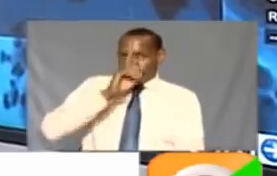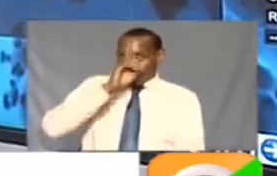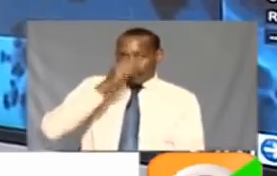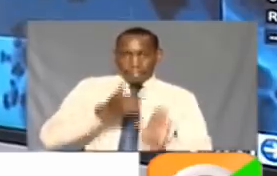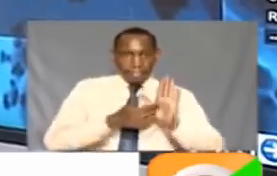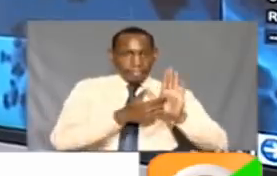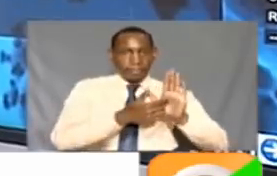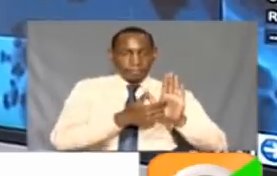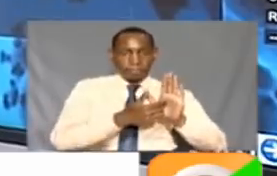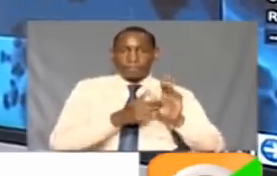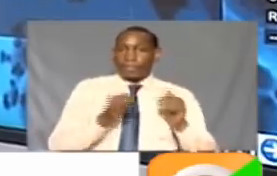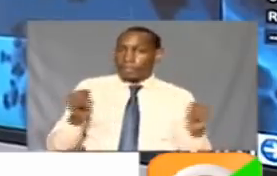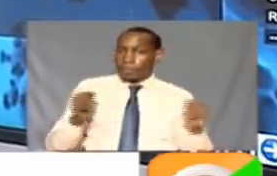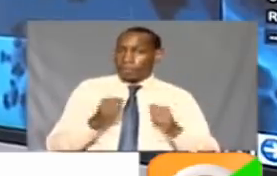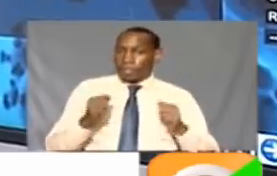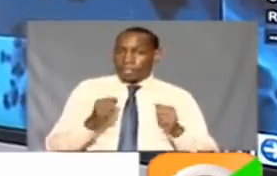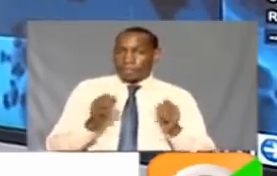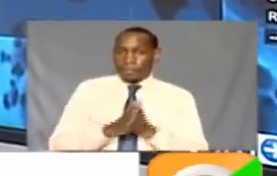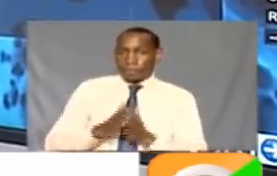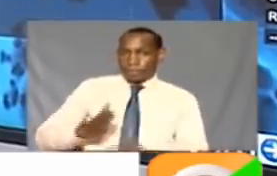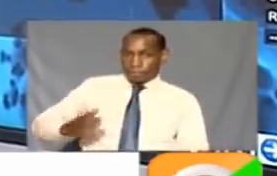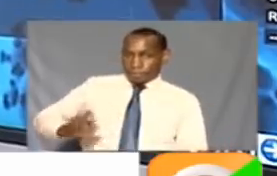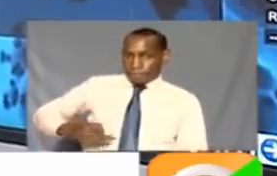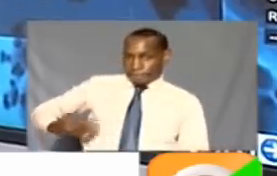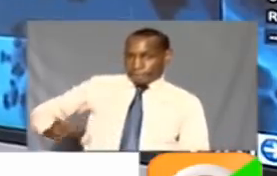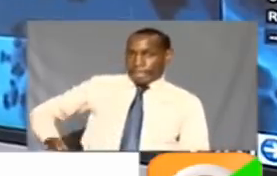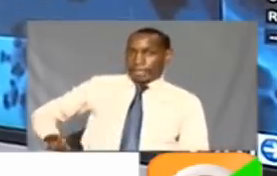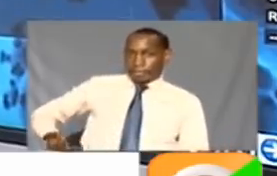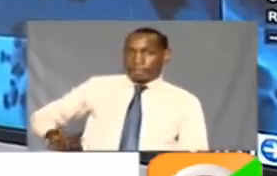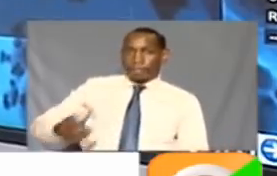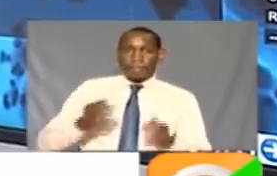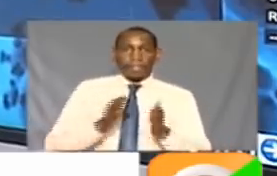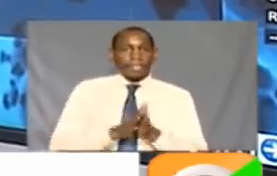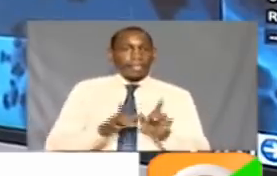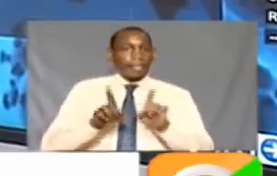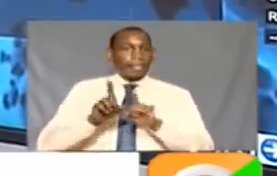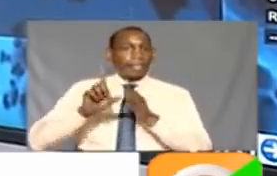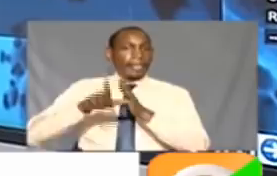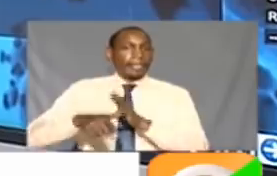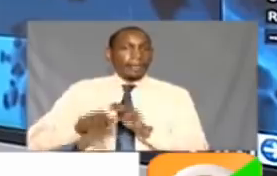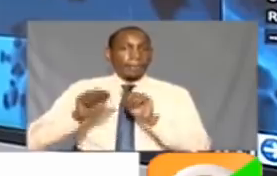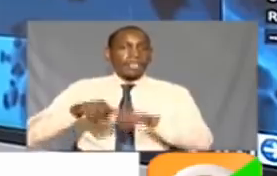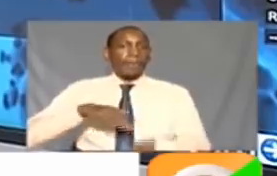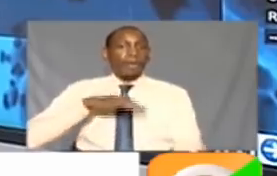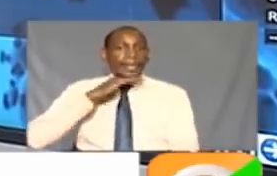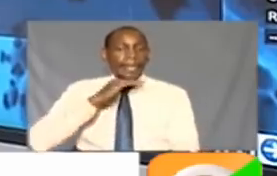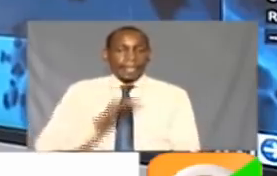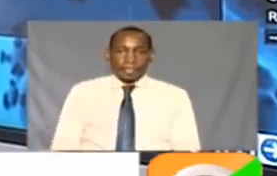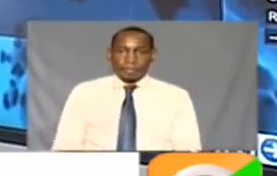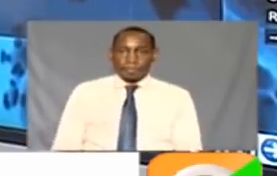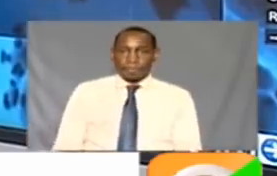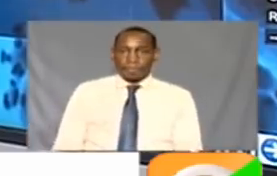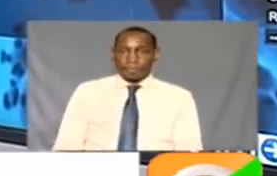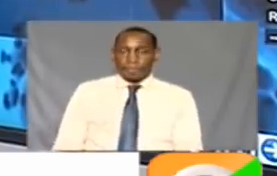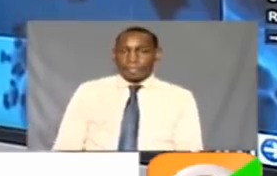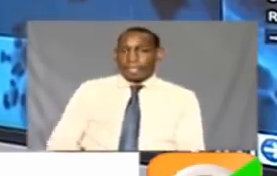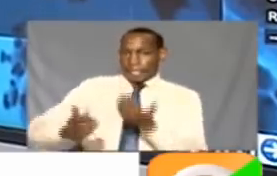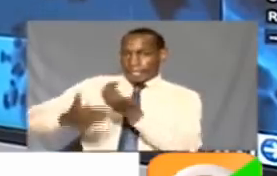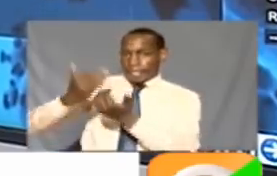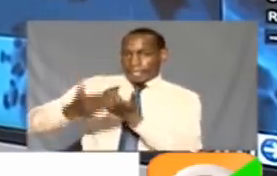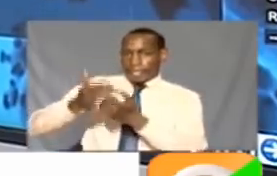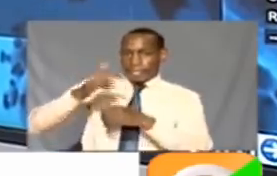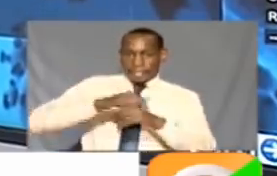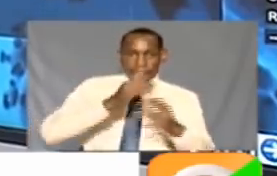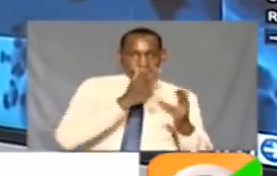symptoms, pneumonia, kidney failure, and eventually death. Now, the incubation period, which is the